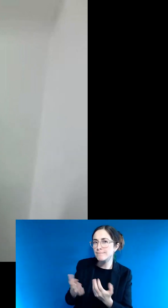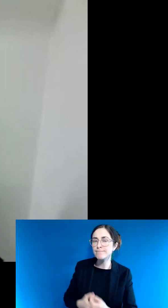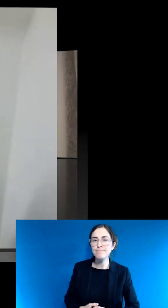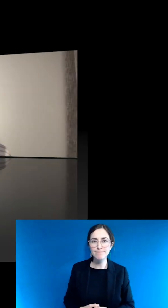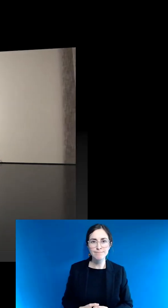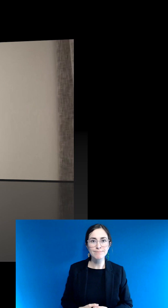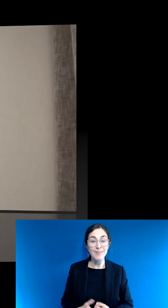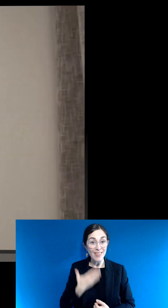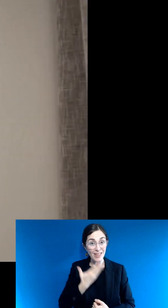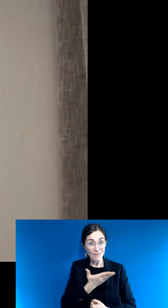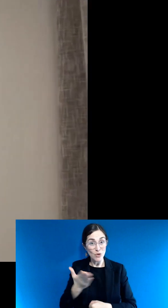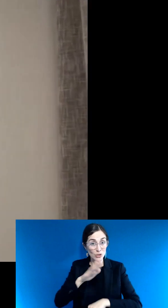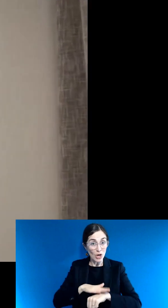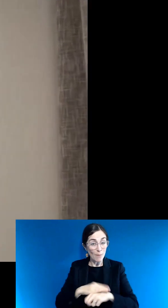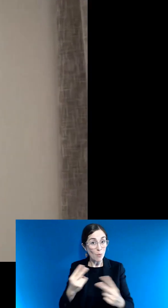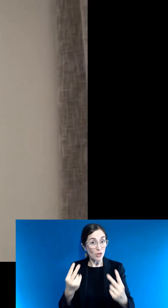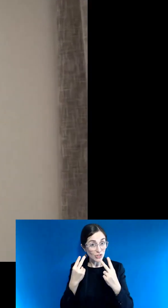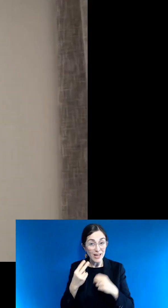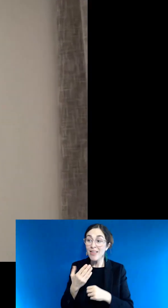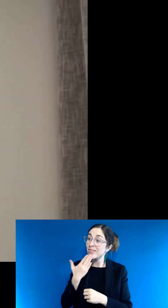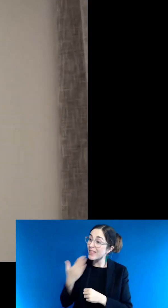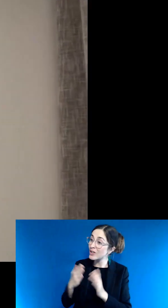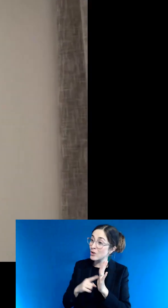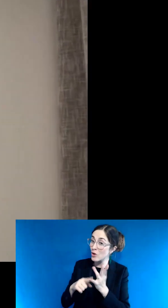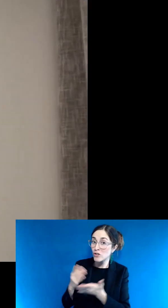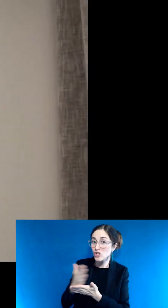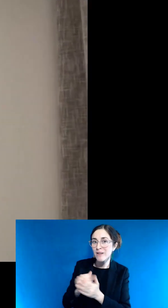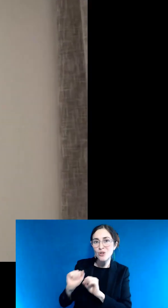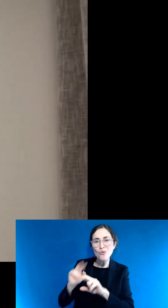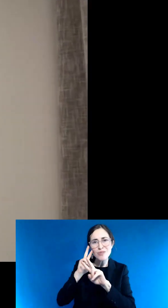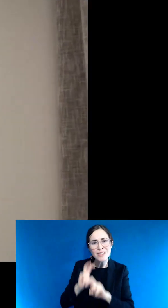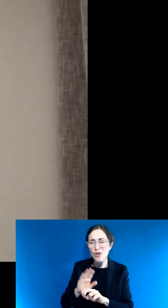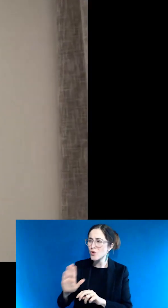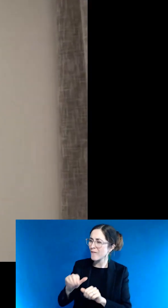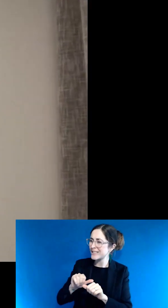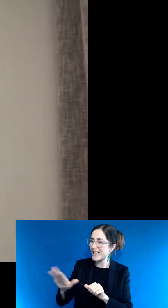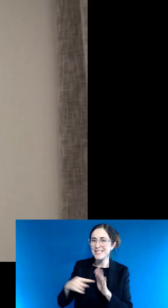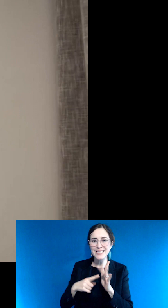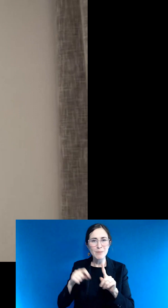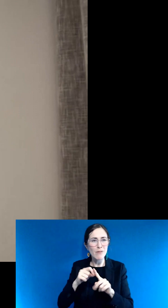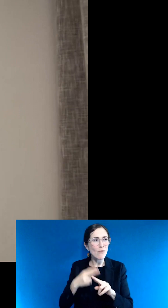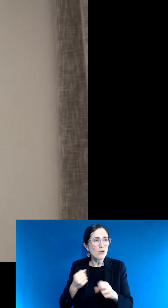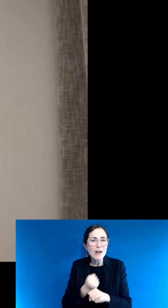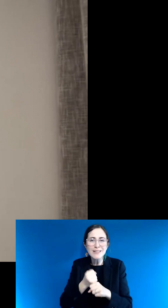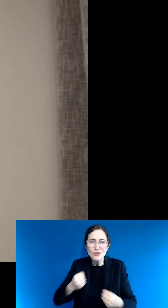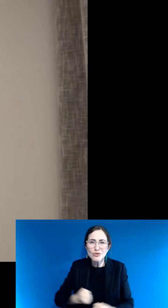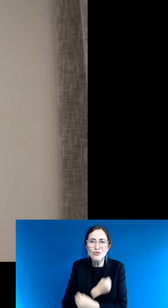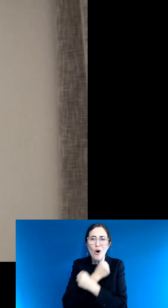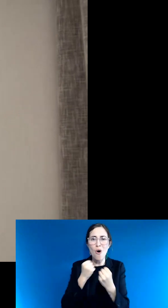evidence. Thank you for your time this evening, Lou, and for sharing your research and your fantastic tips on creating a